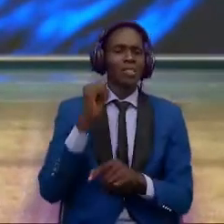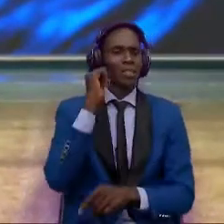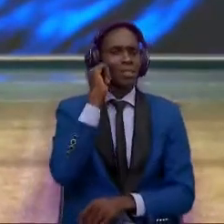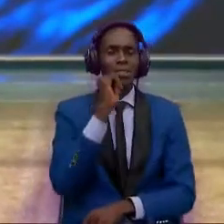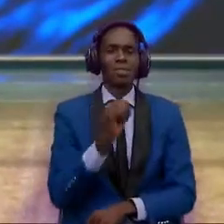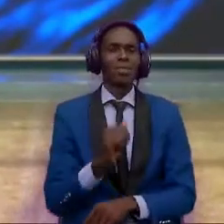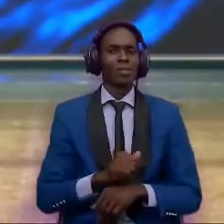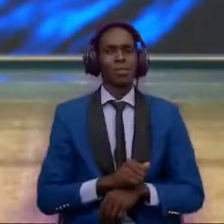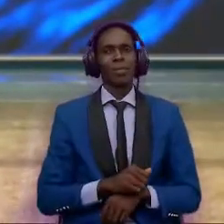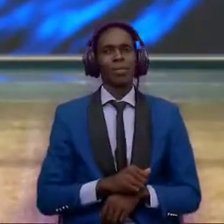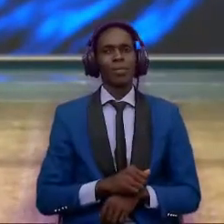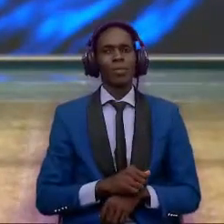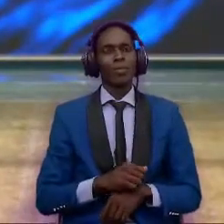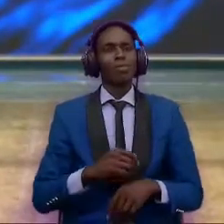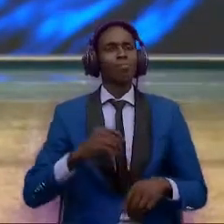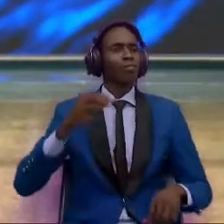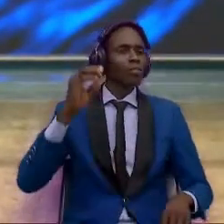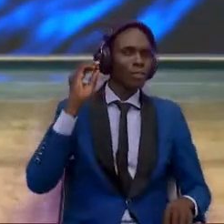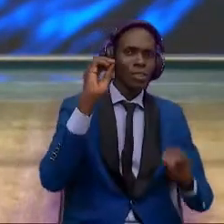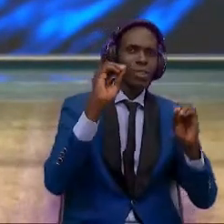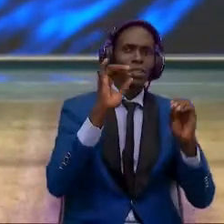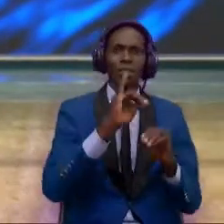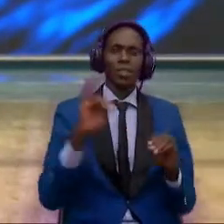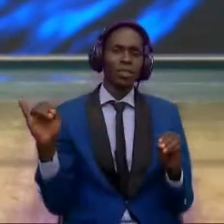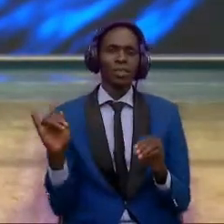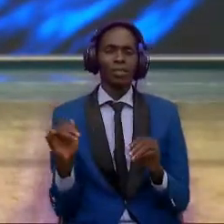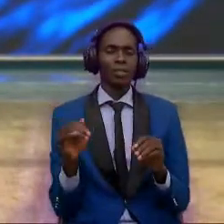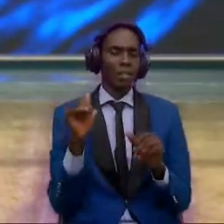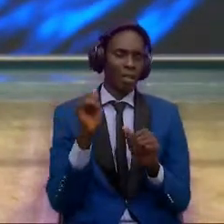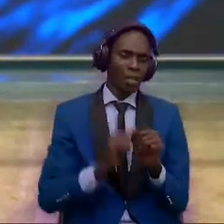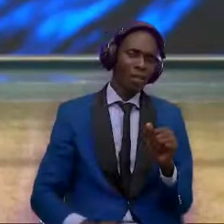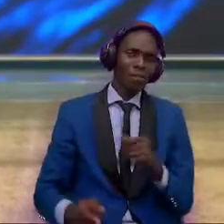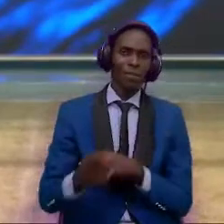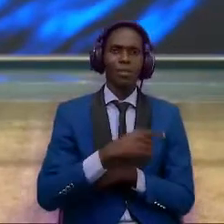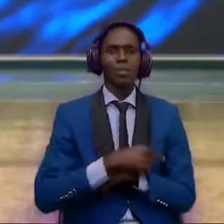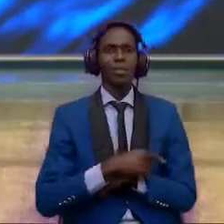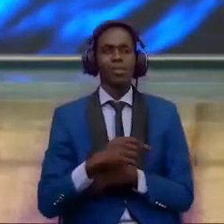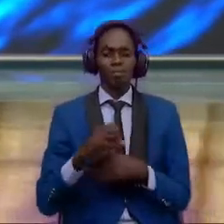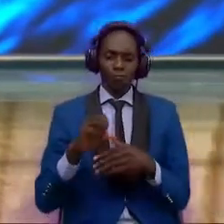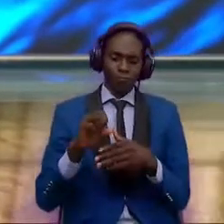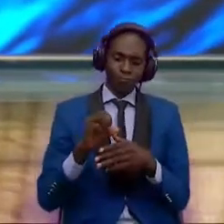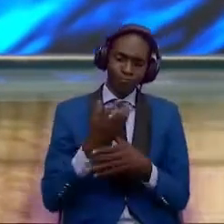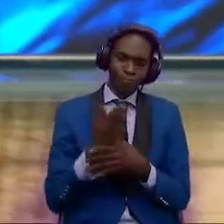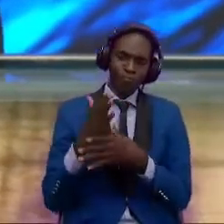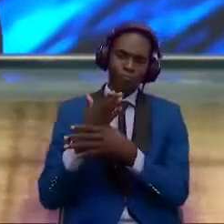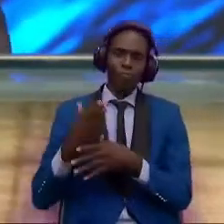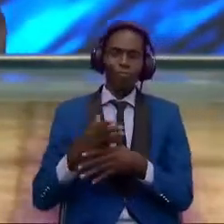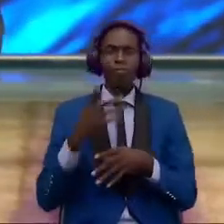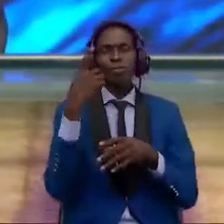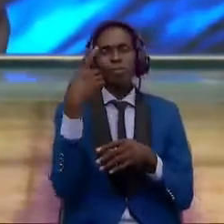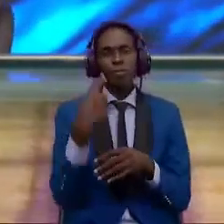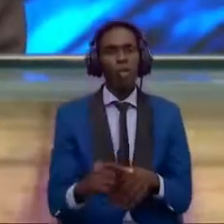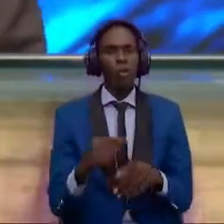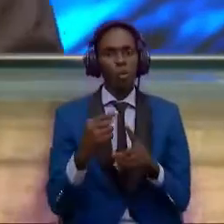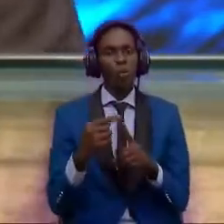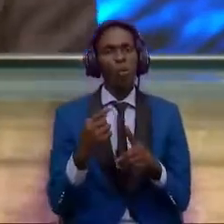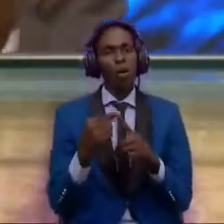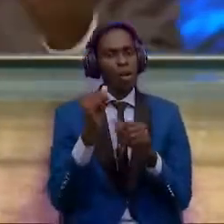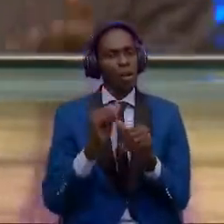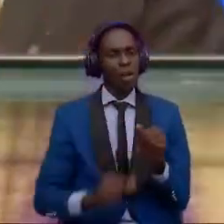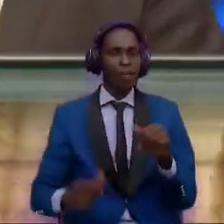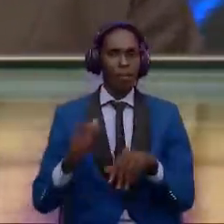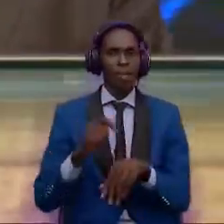disputing daily, witnessing daily, preaching daily, sharing the gospel daily.